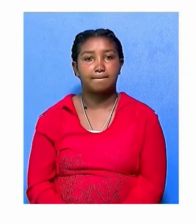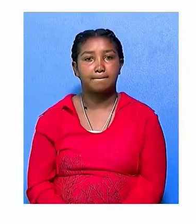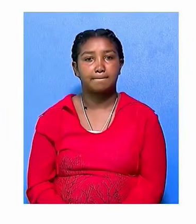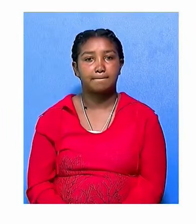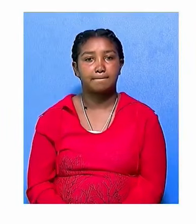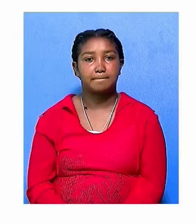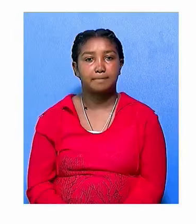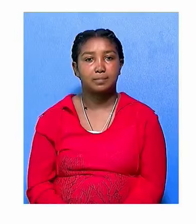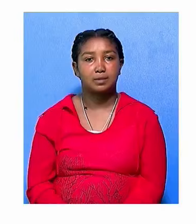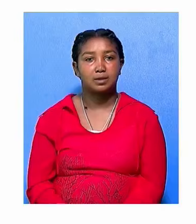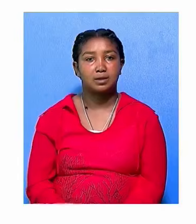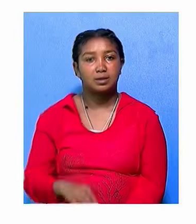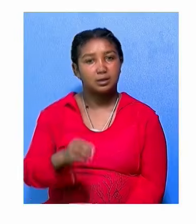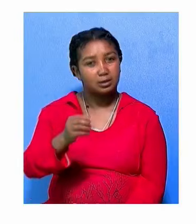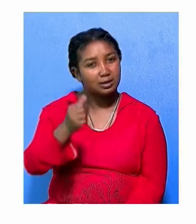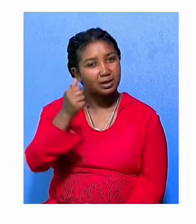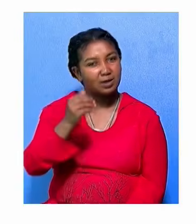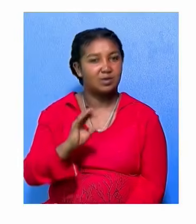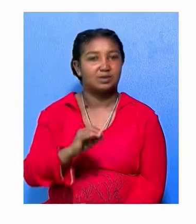insult